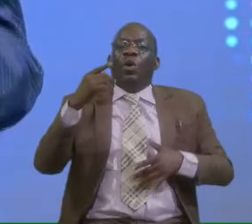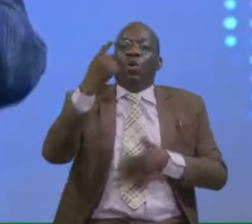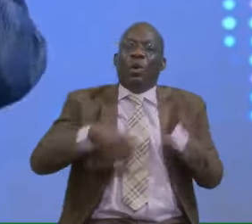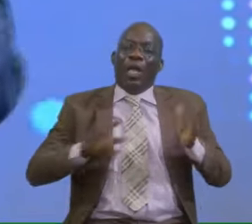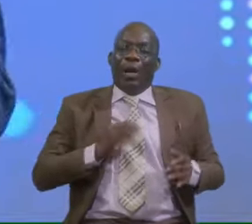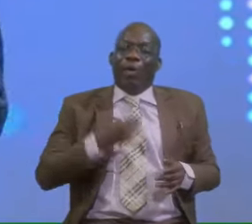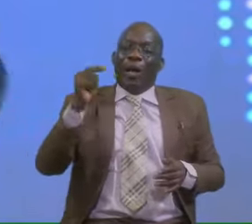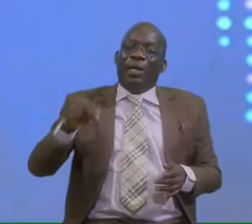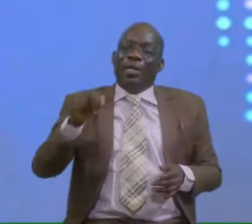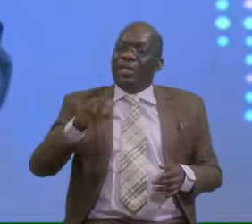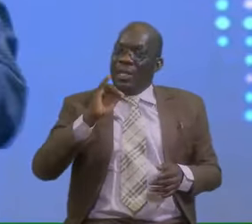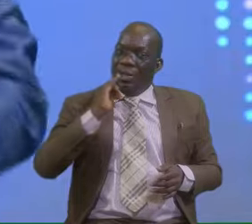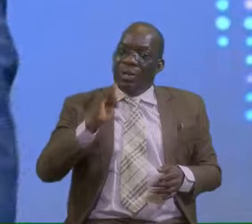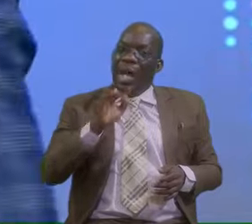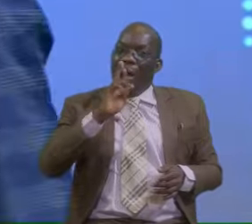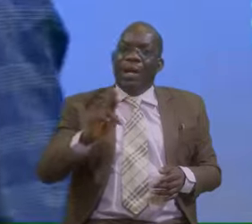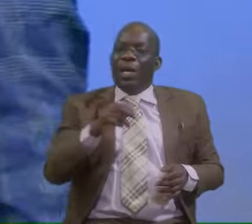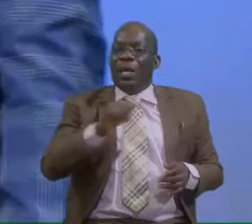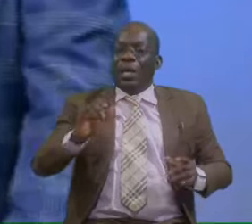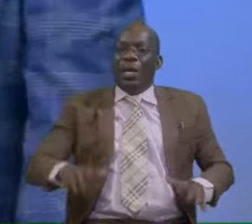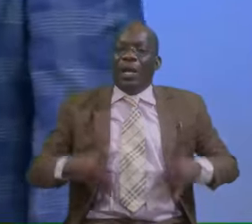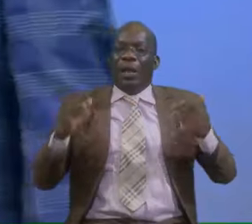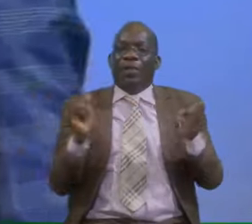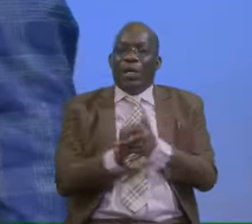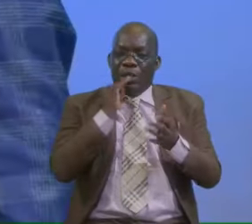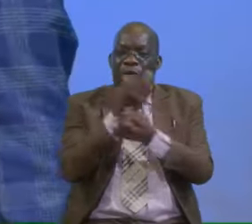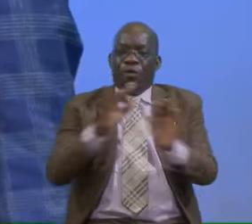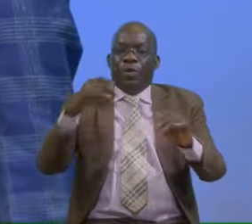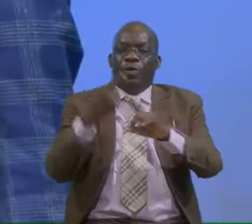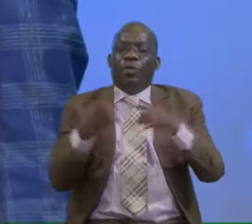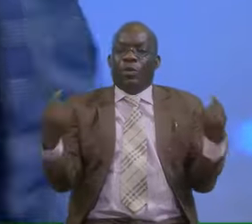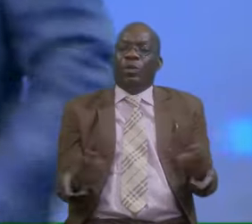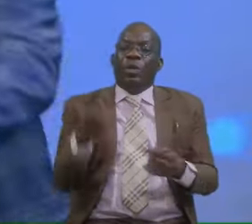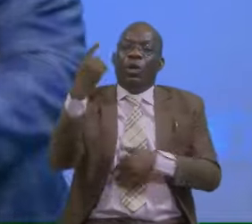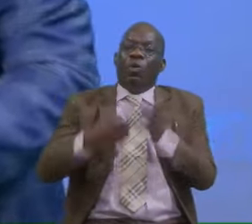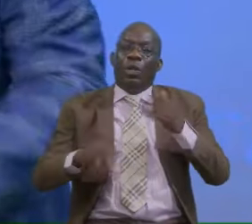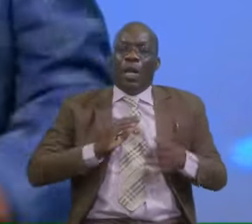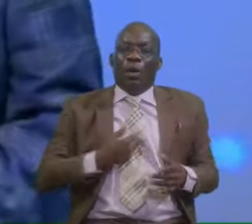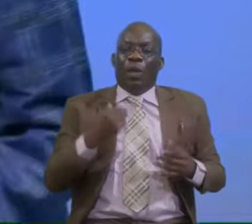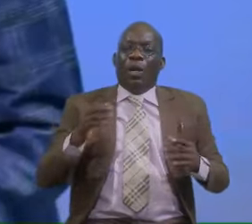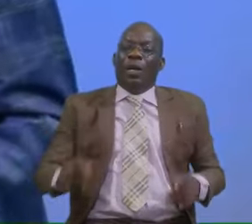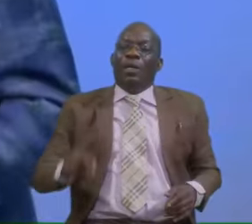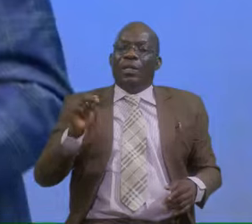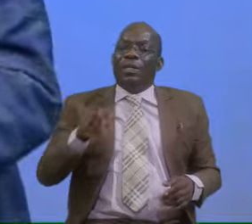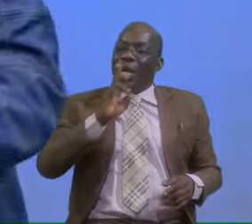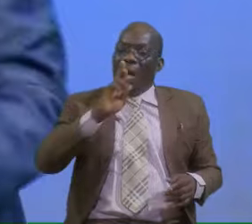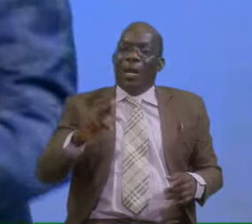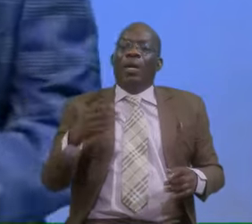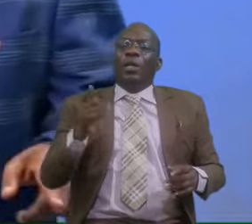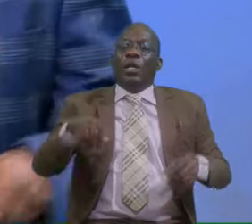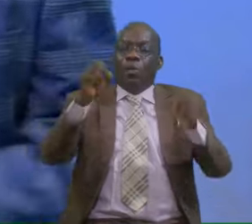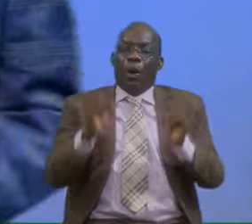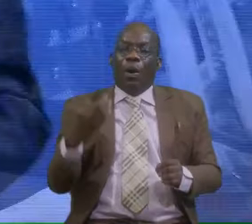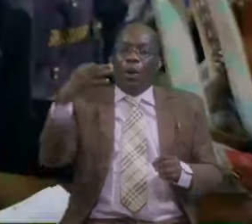life that is free from sin. What our needs are. The power of the Lord to take our